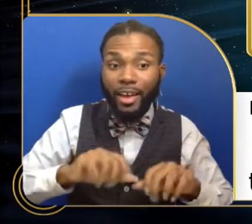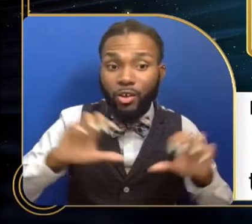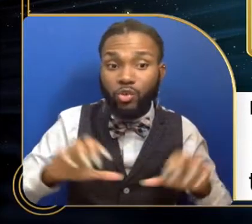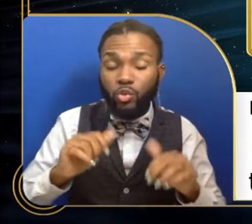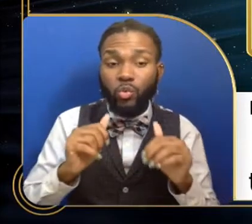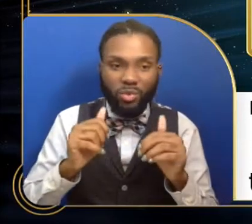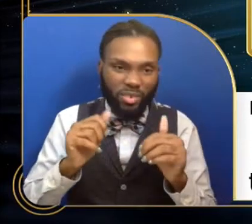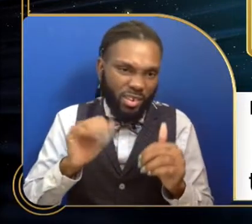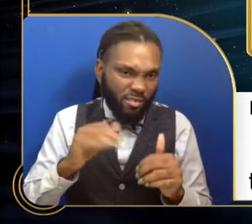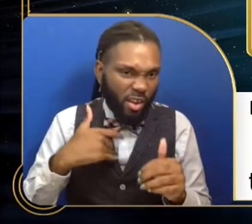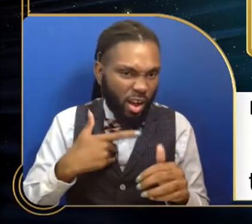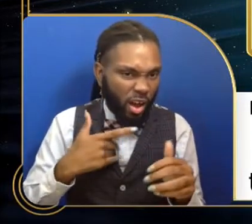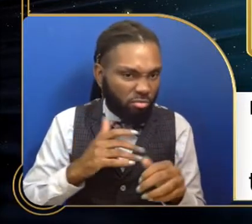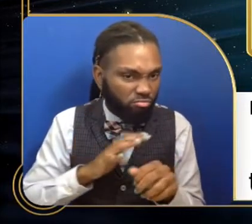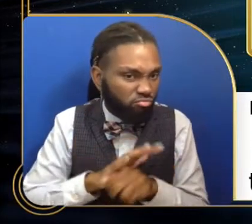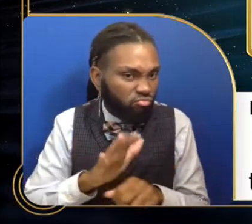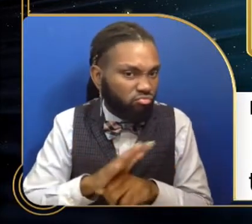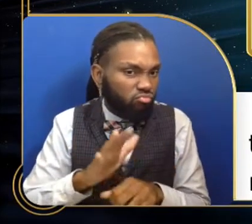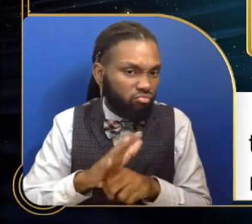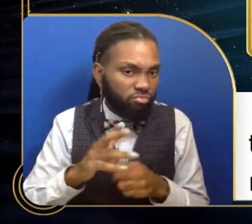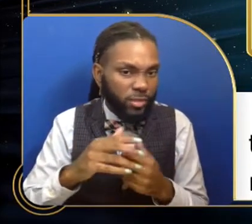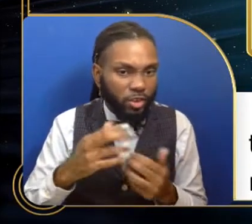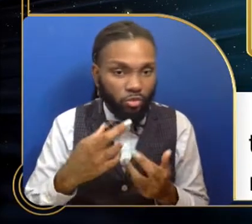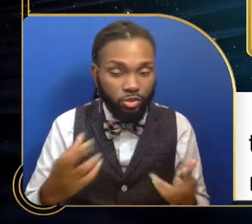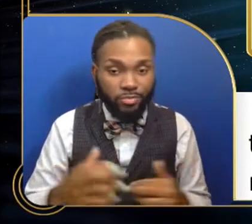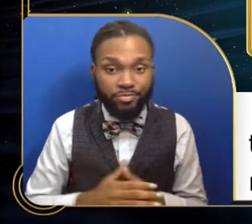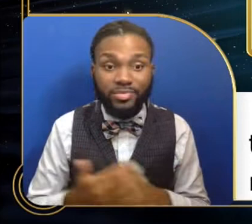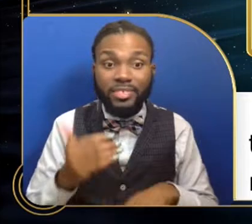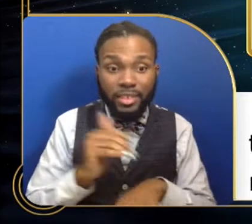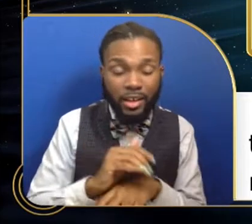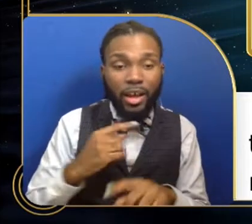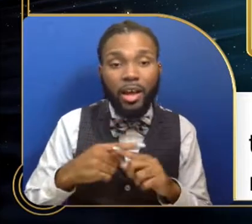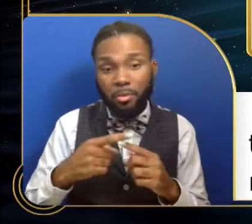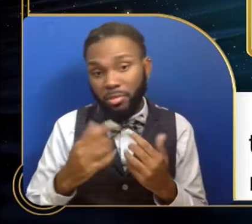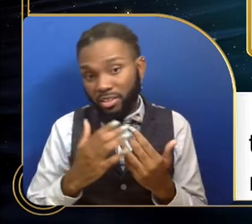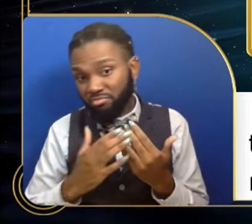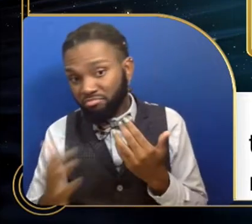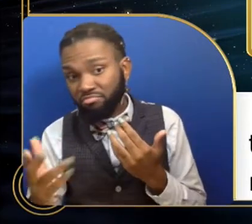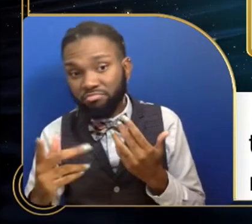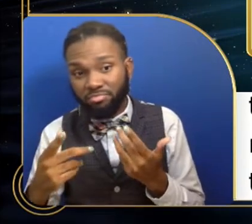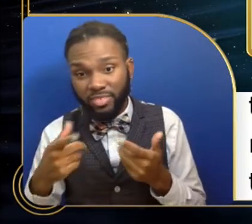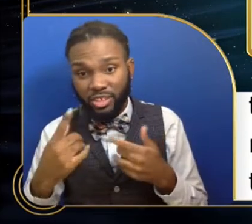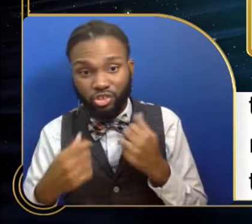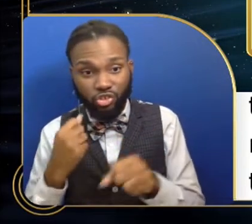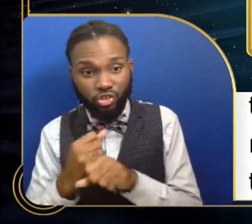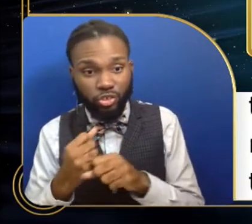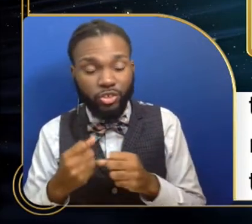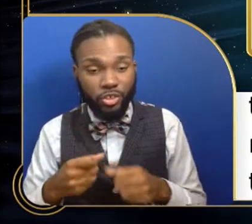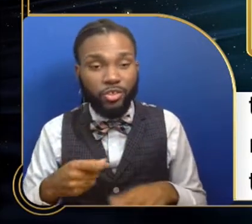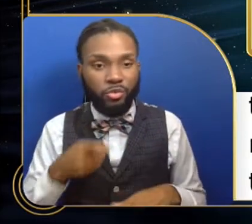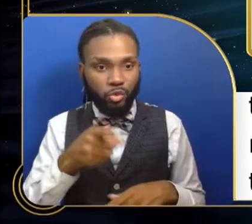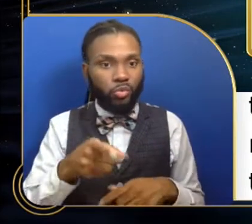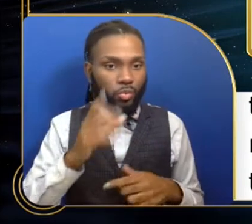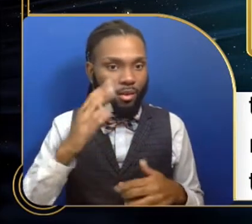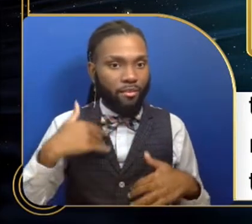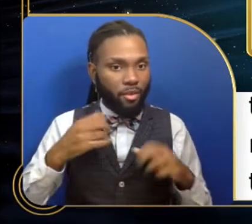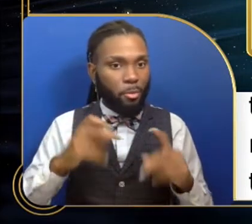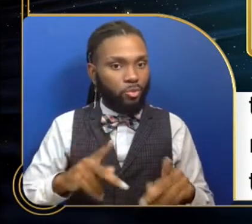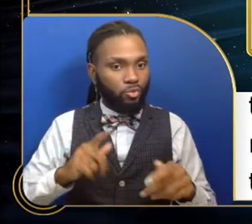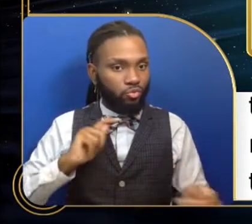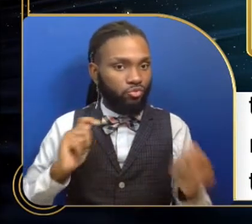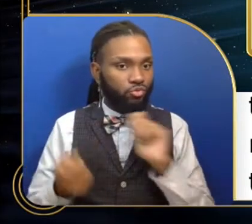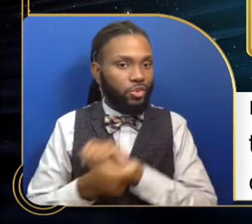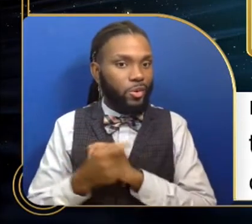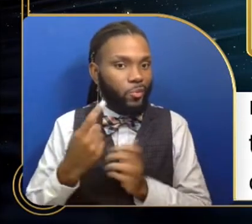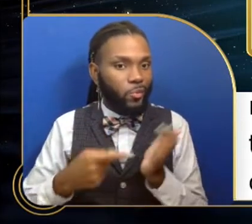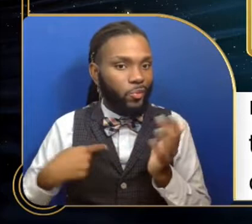resources. Tonight, and through events all through the coming 50th anniversary year, you have the opportunity to change what we do every